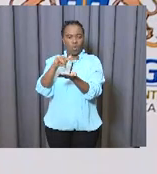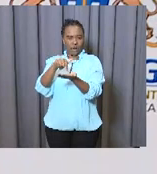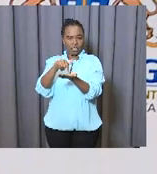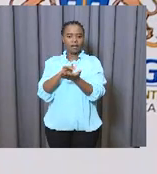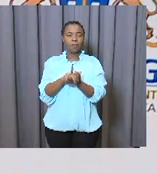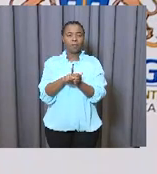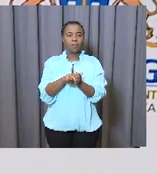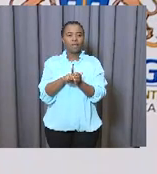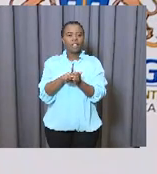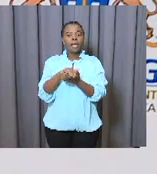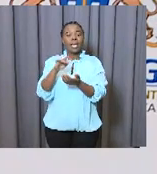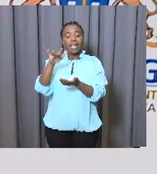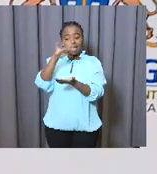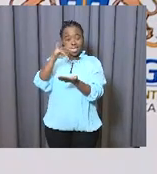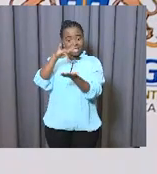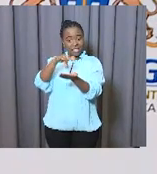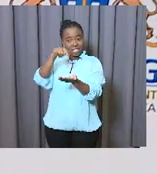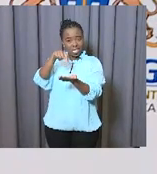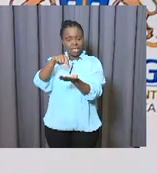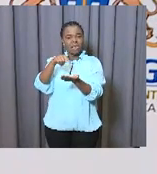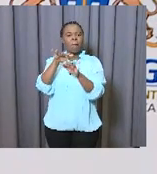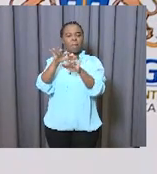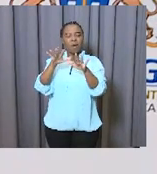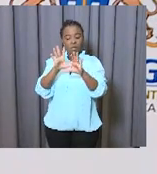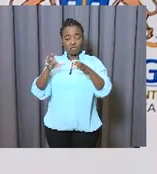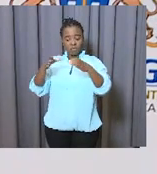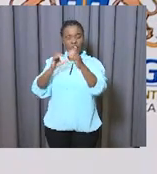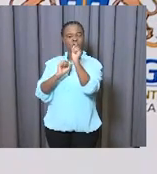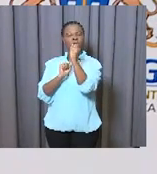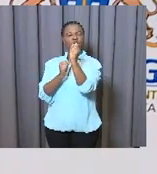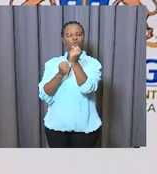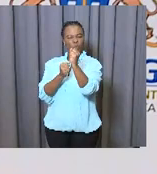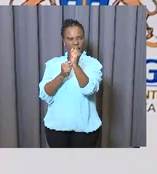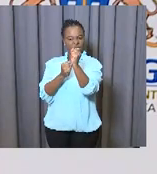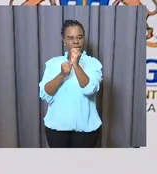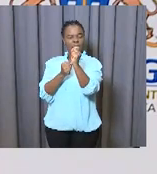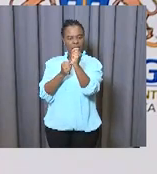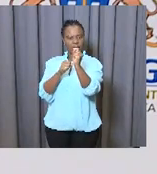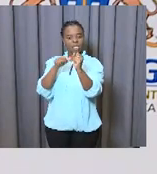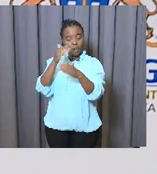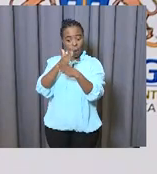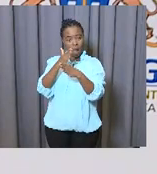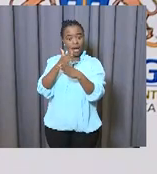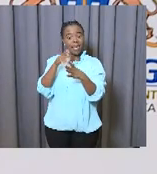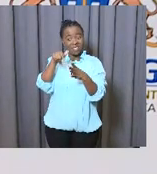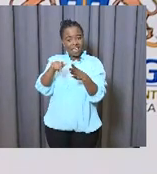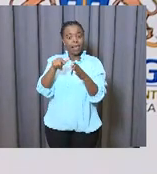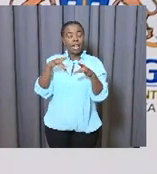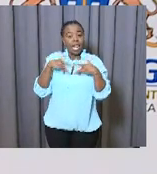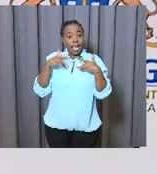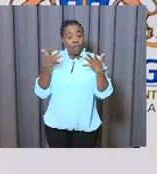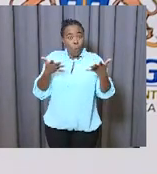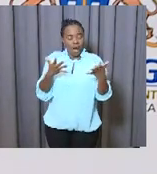And in that factory, there were people who were working in the factory who were living in Ivory Park, who live in